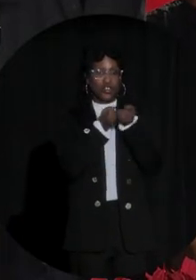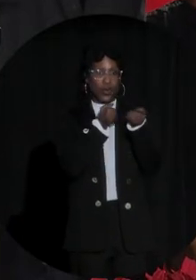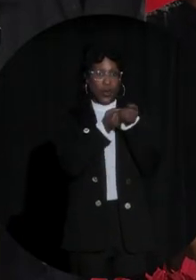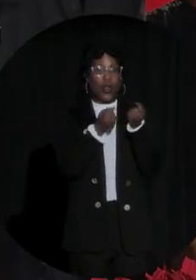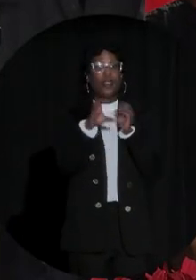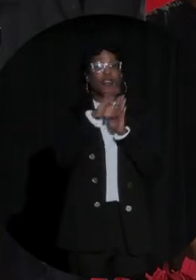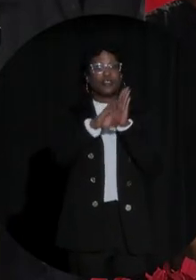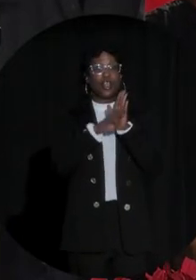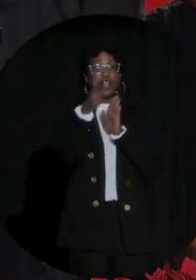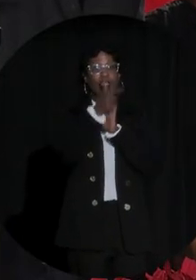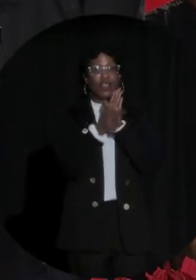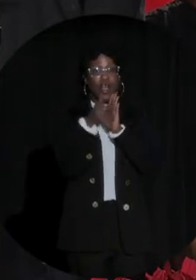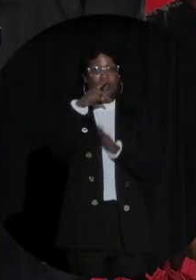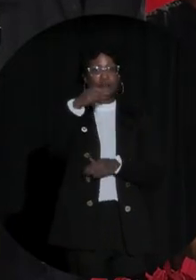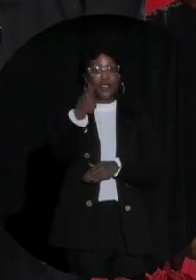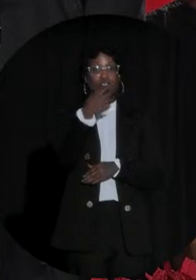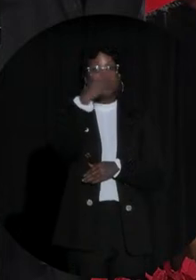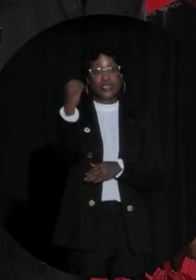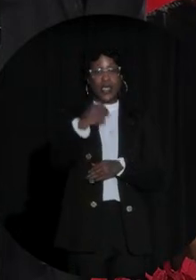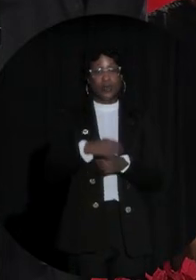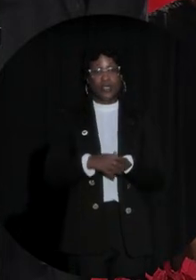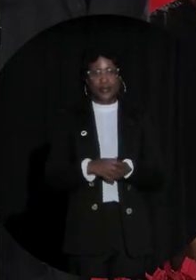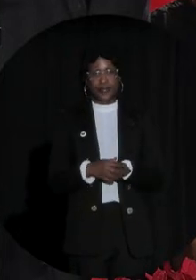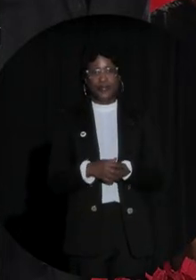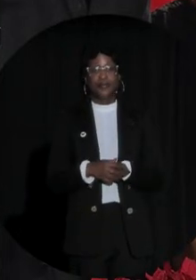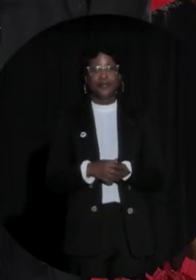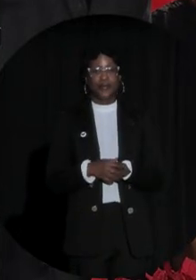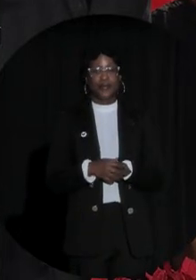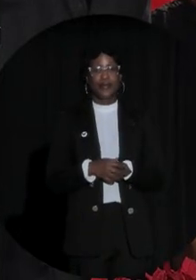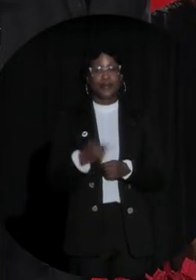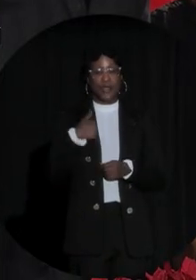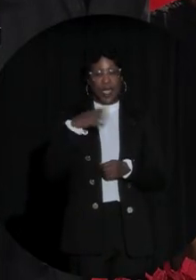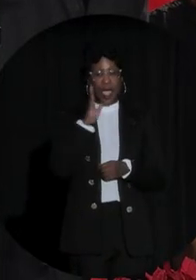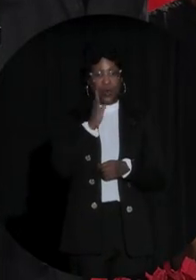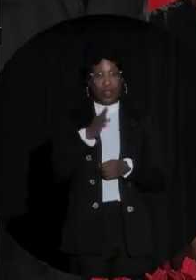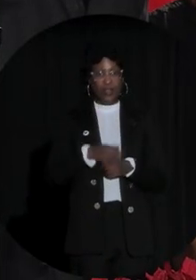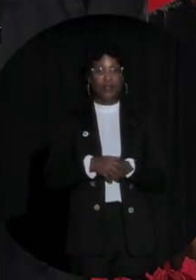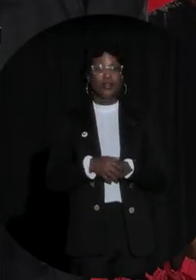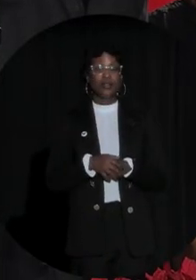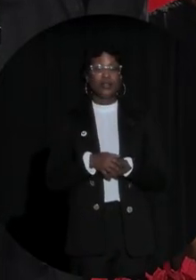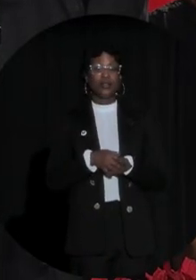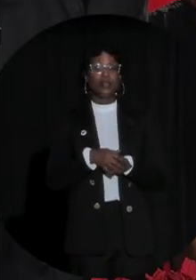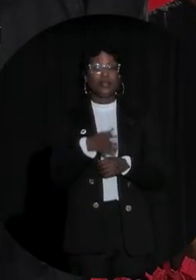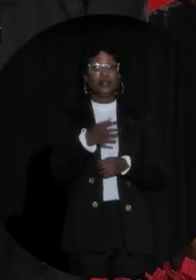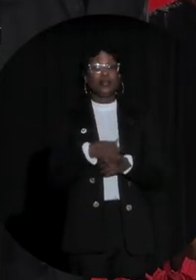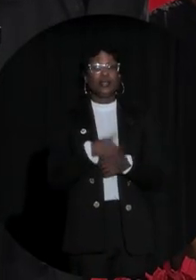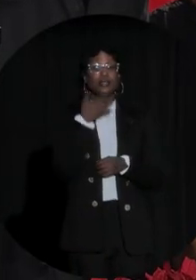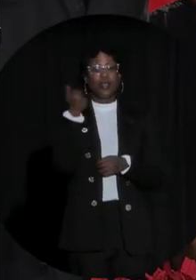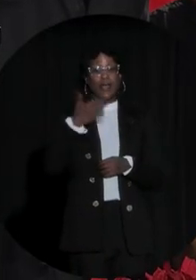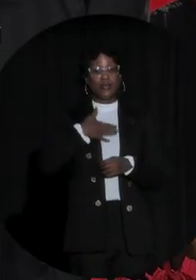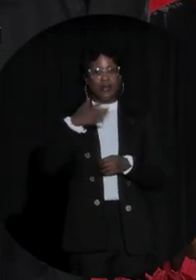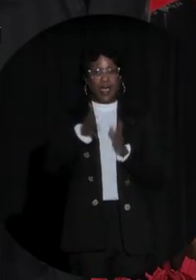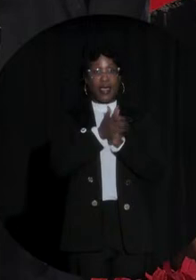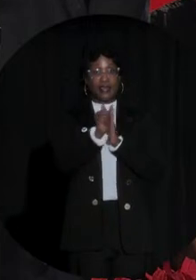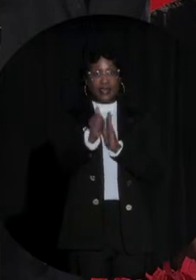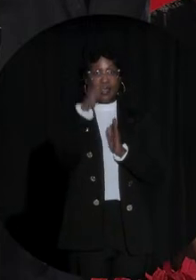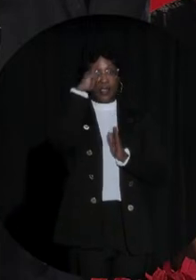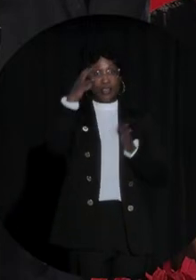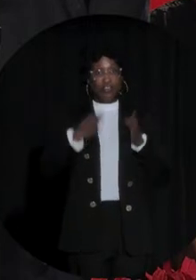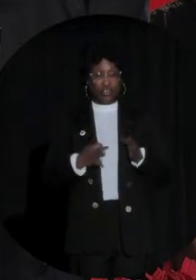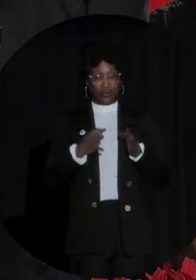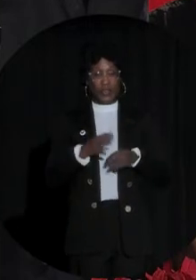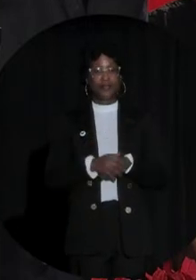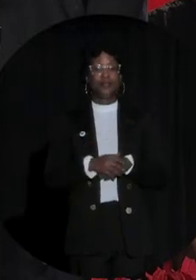And that I will. Support the Charter and laws of Prince George's County. And that I will. And that I will. To the best of my skill and judgment. To the best of my skill